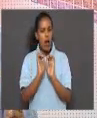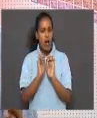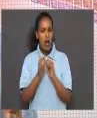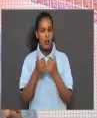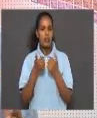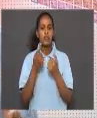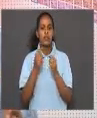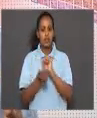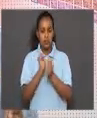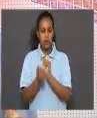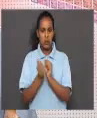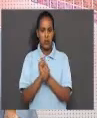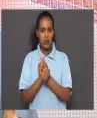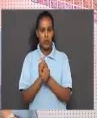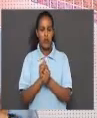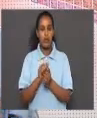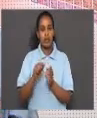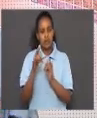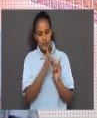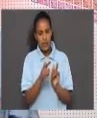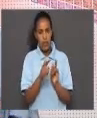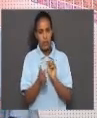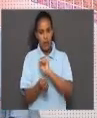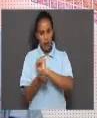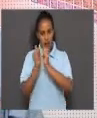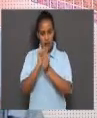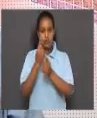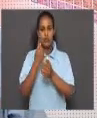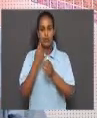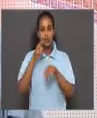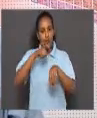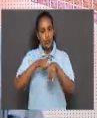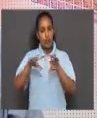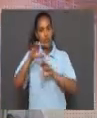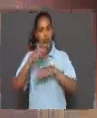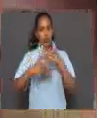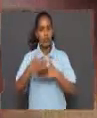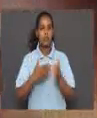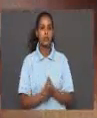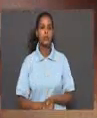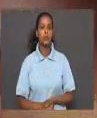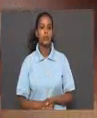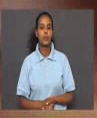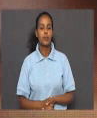how the disorder of a system alters during the process.